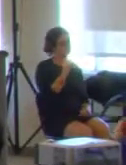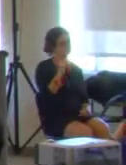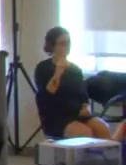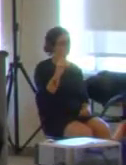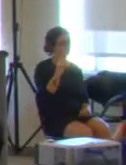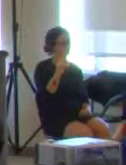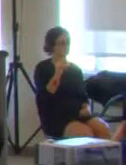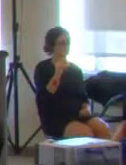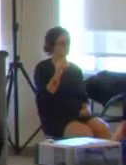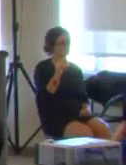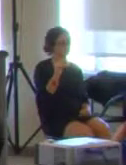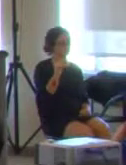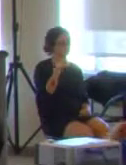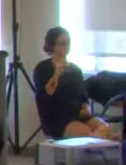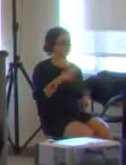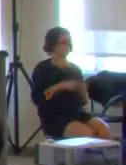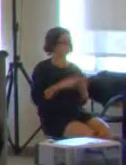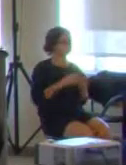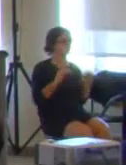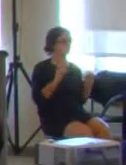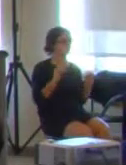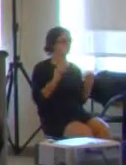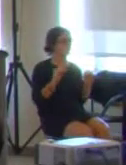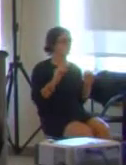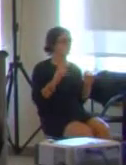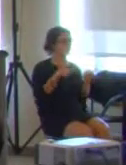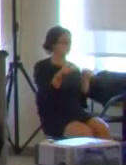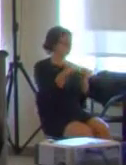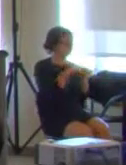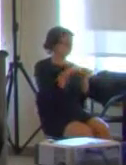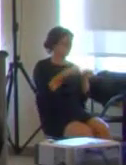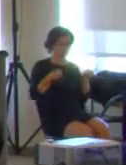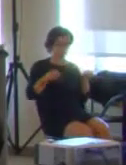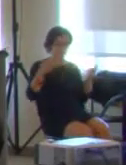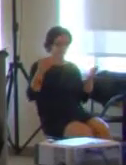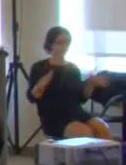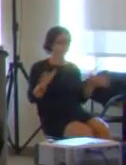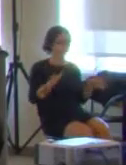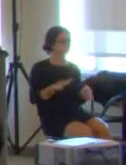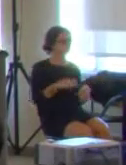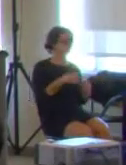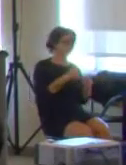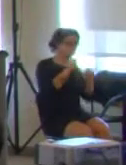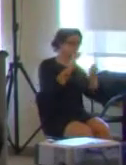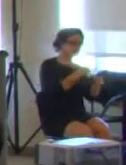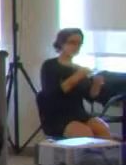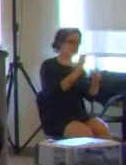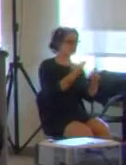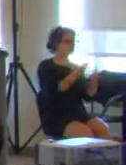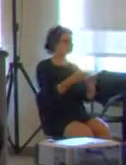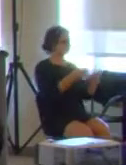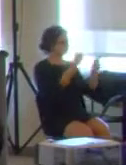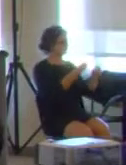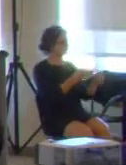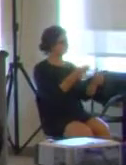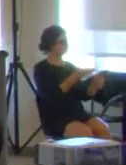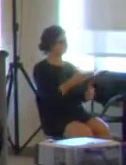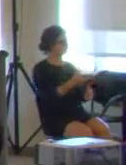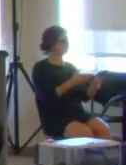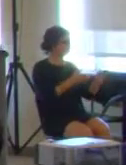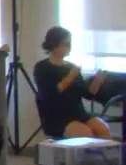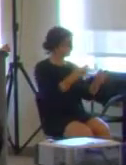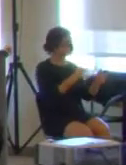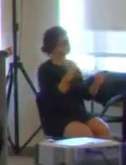care. People don't need one particular service at one particular time in a certain order.